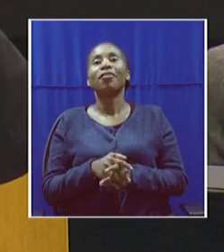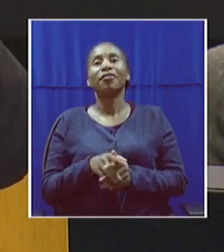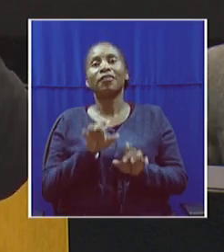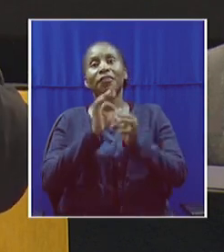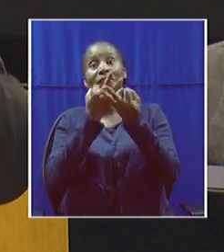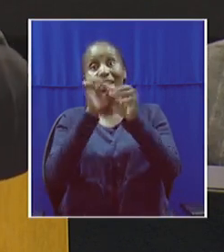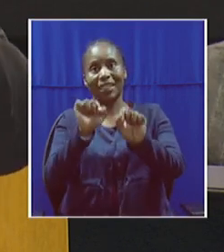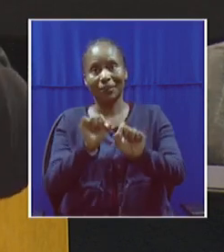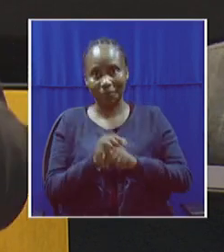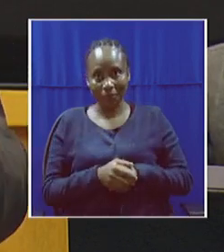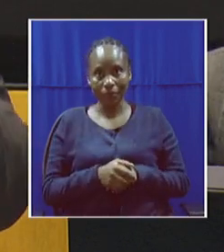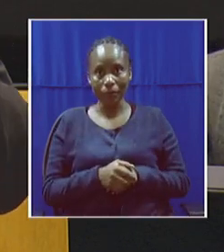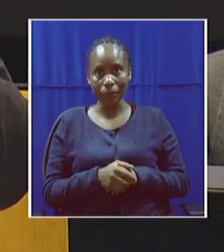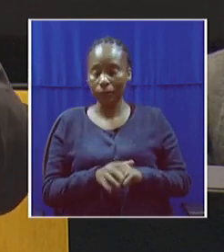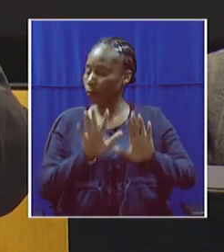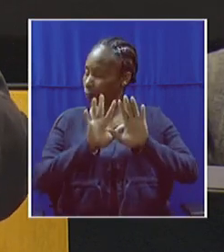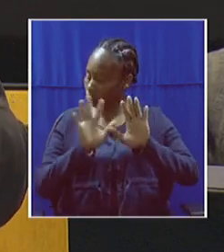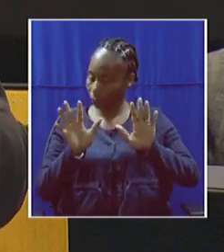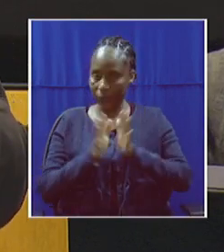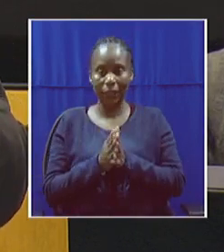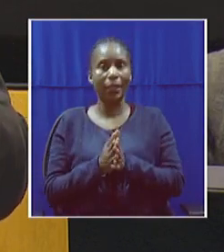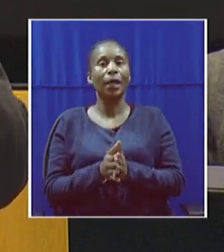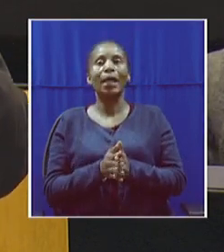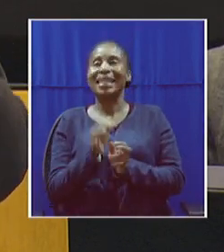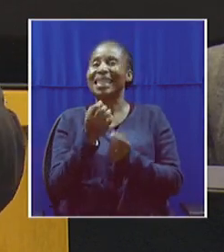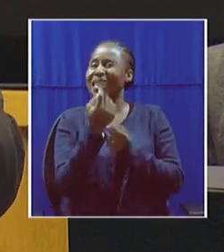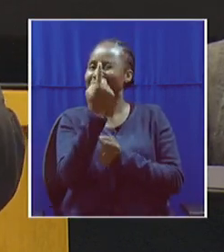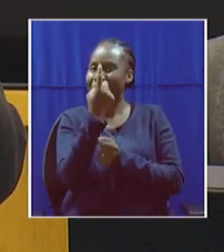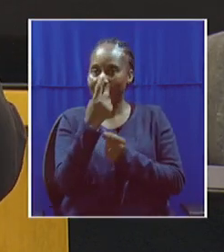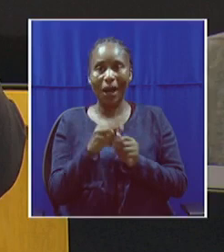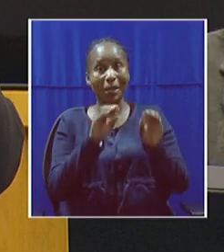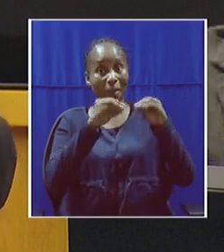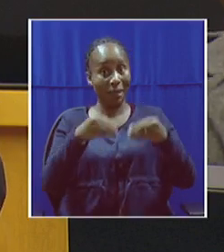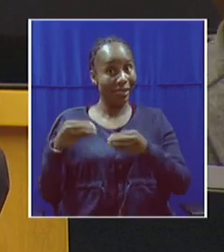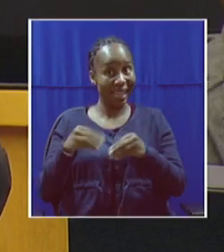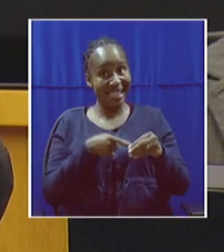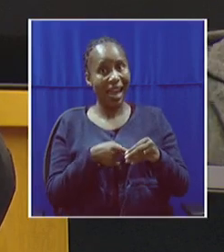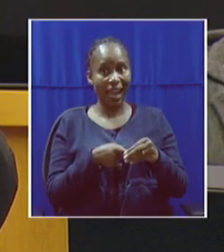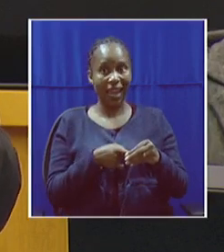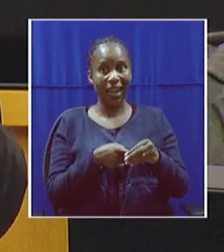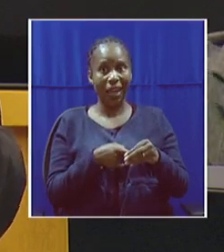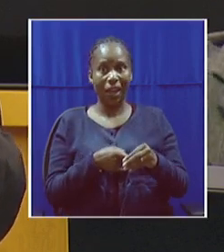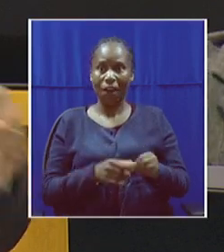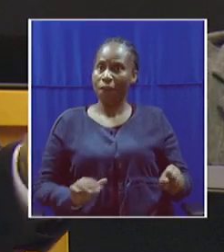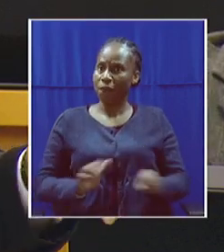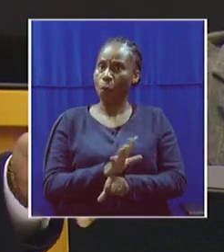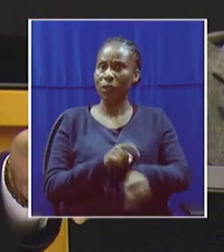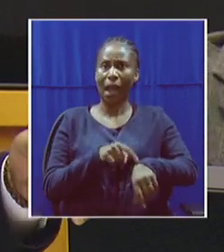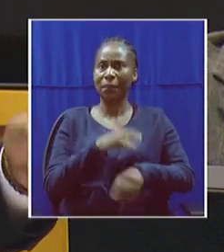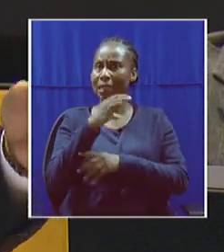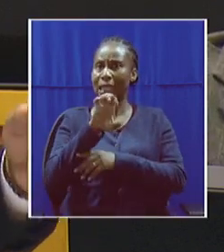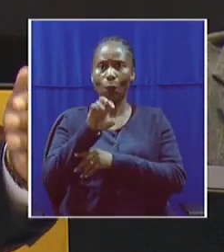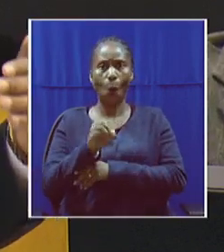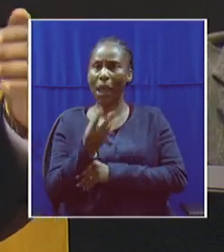not a sing not a single entity there is having a full-time CEO all of